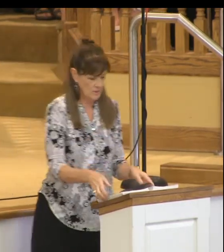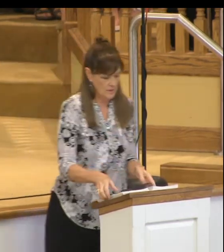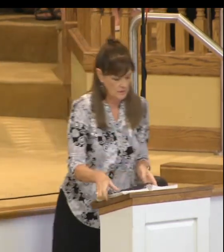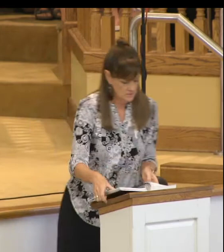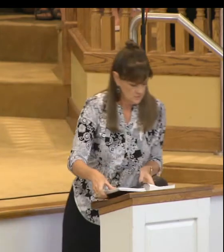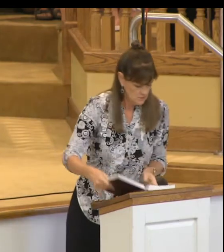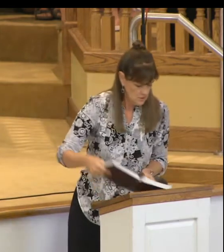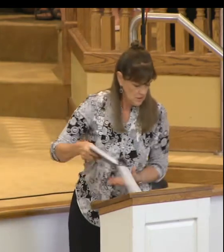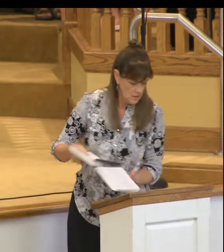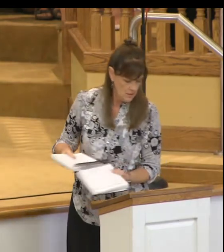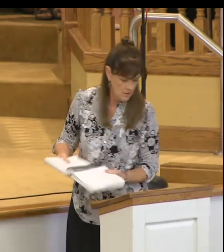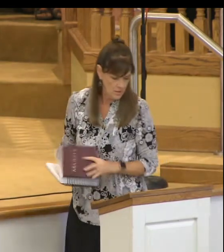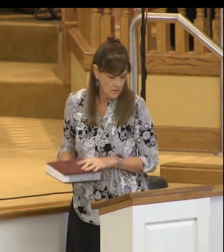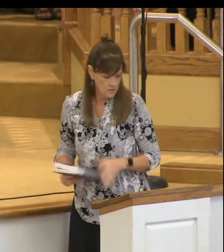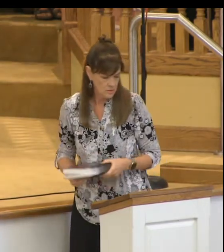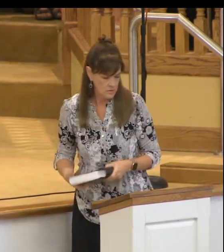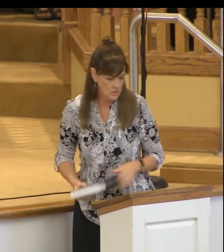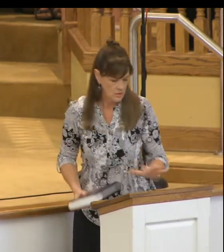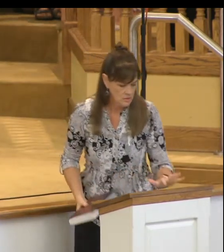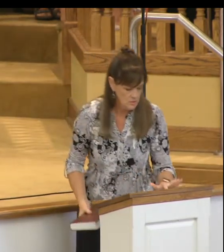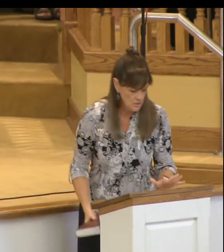Amen.